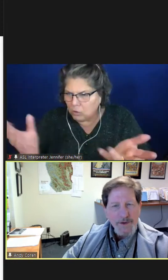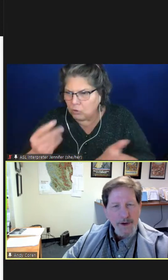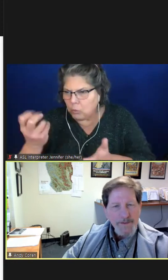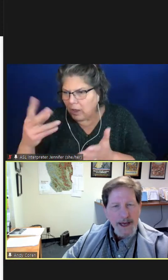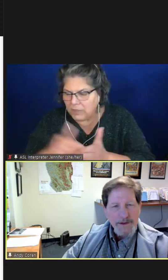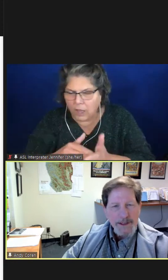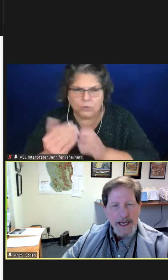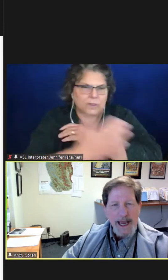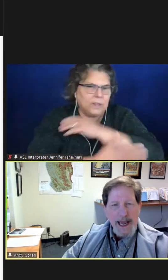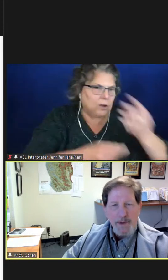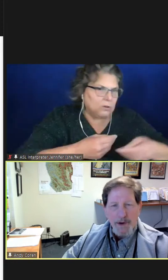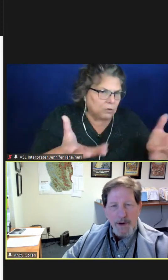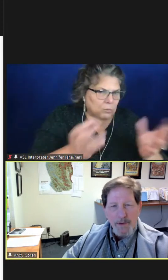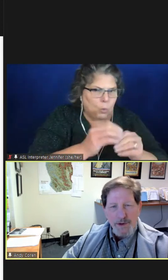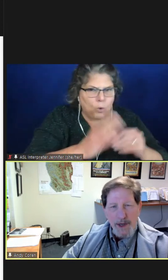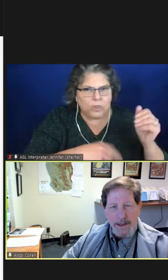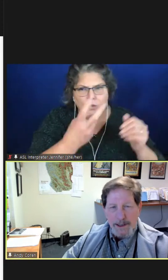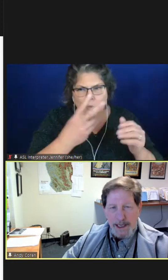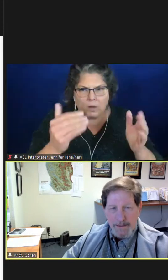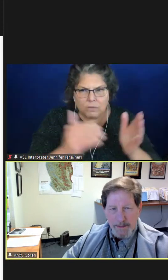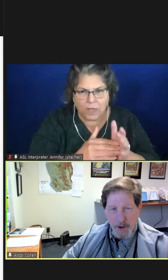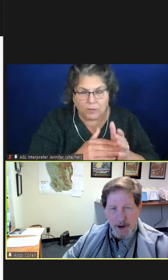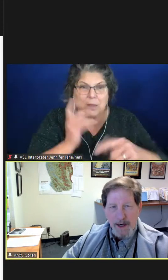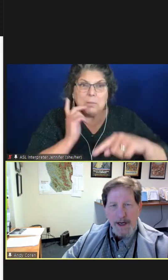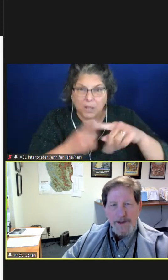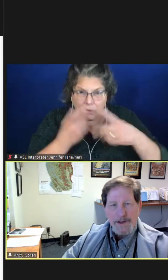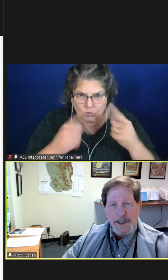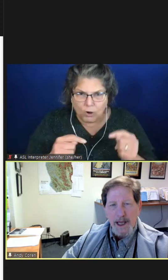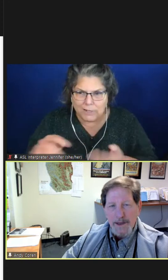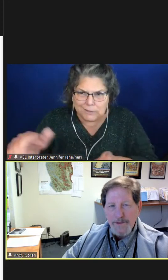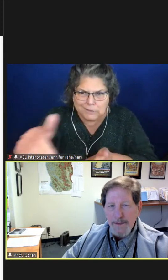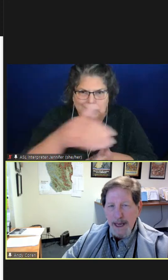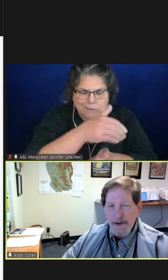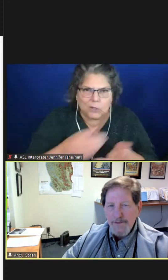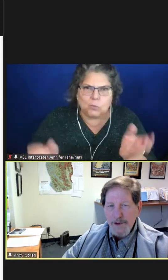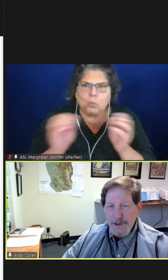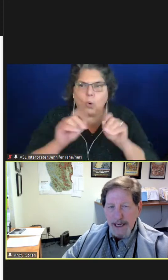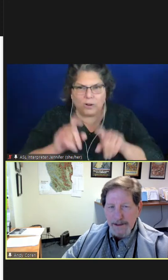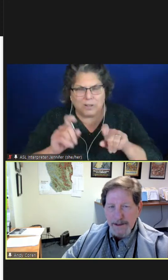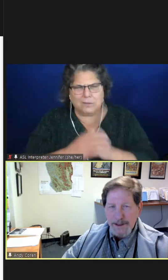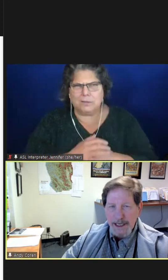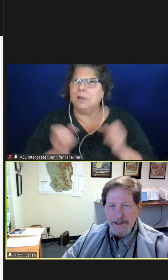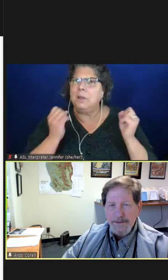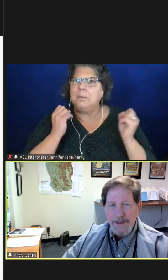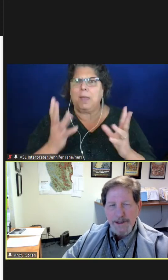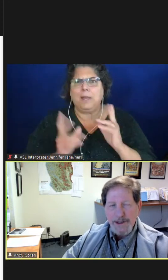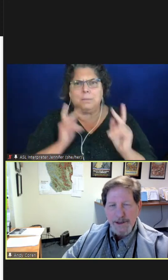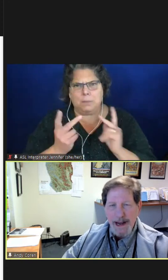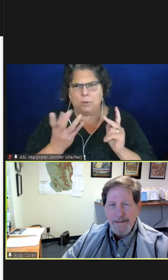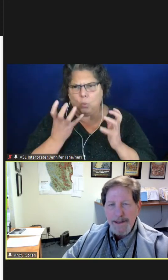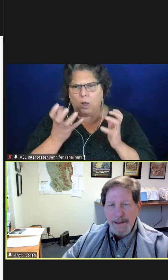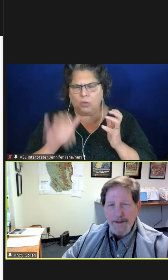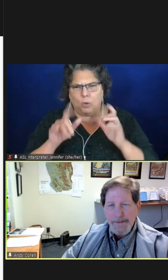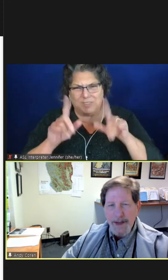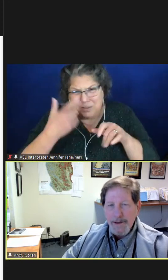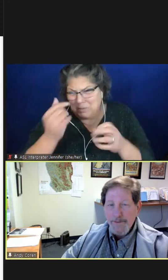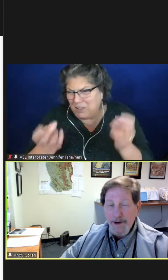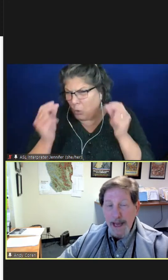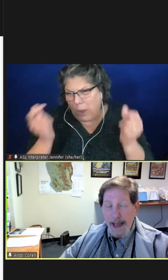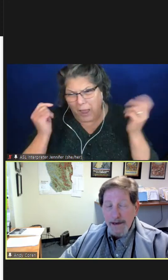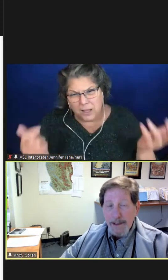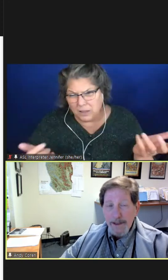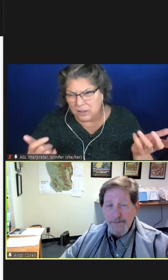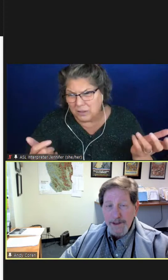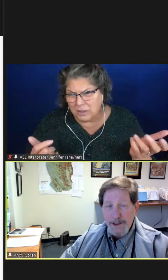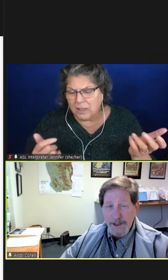distributed over 12,000, and we're all trying to get more. There's a lot of demand for those antigen tests because they're rapid and they're